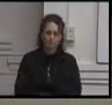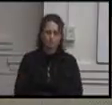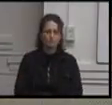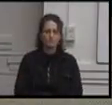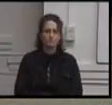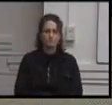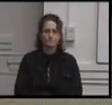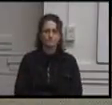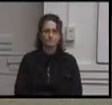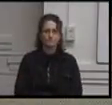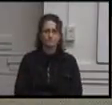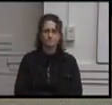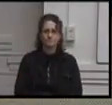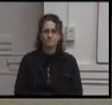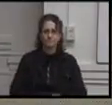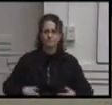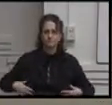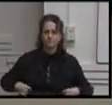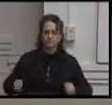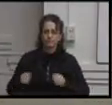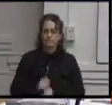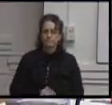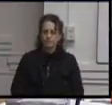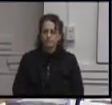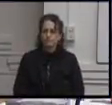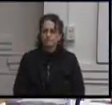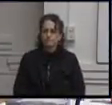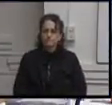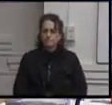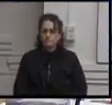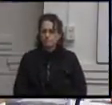you. fellow board members. Thank you.